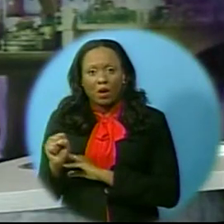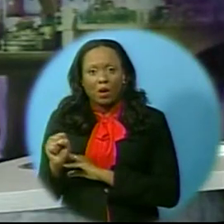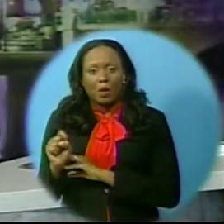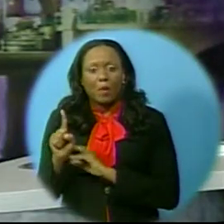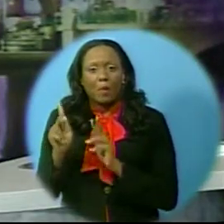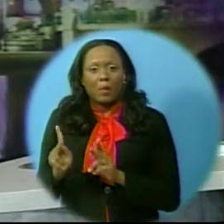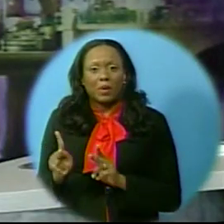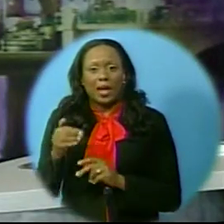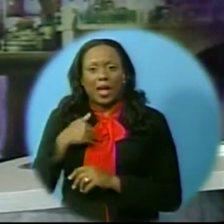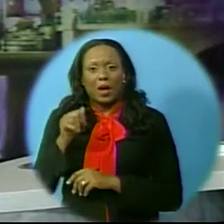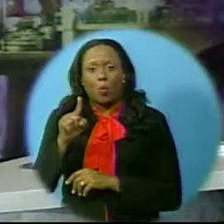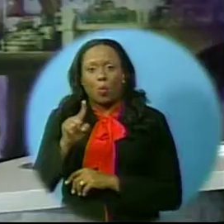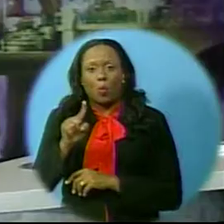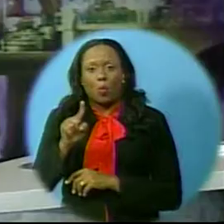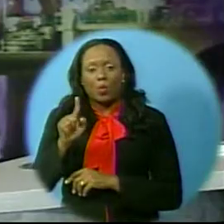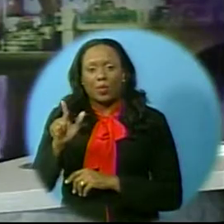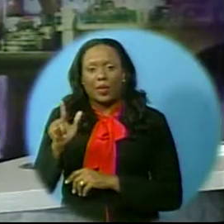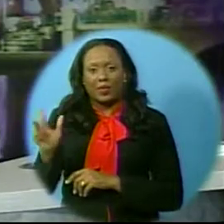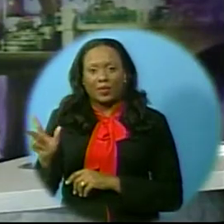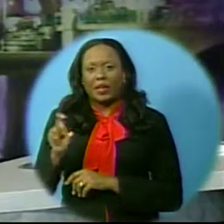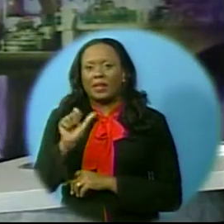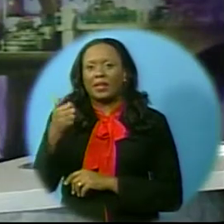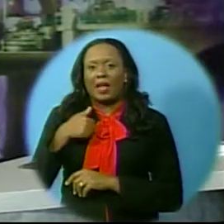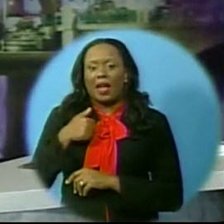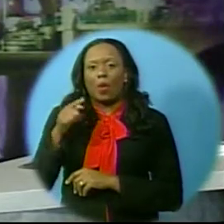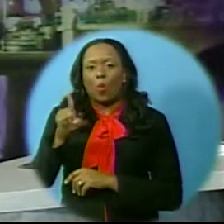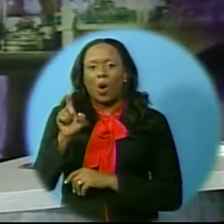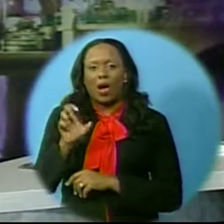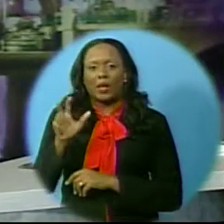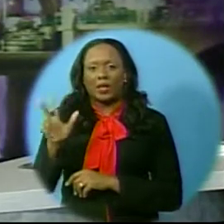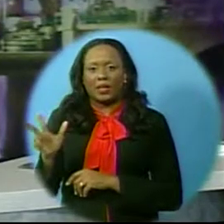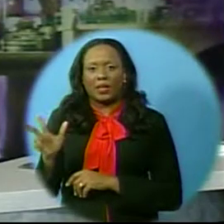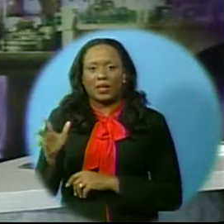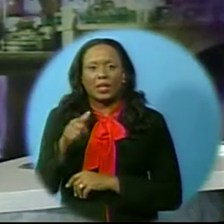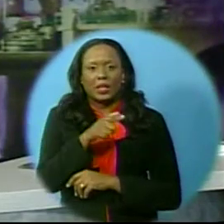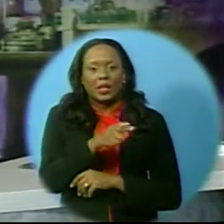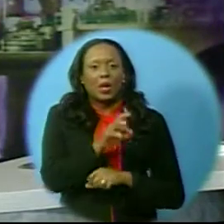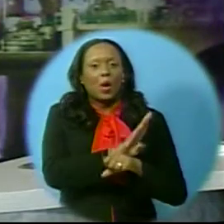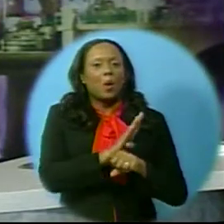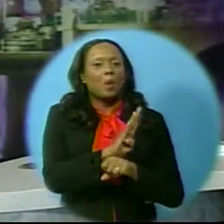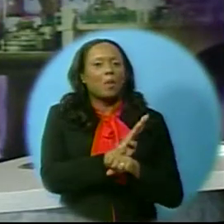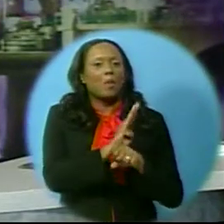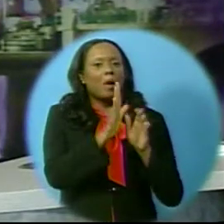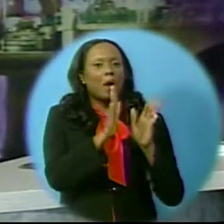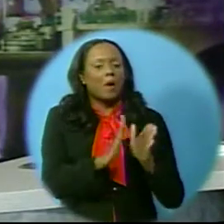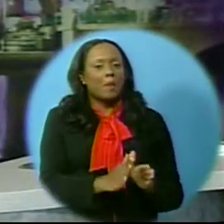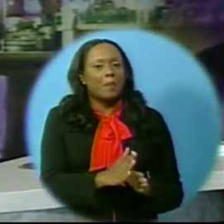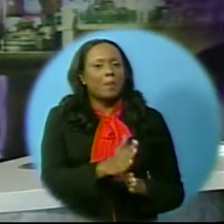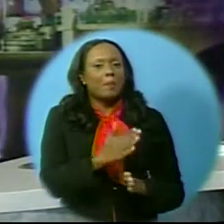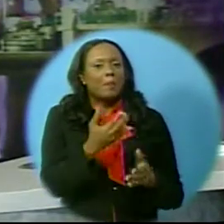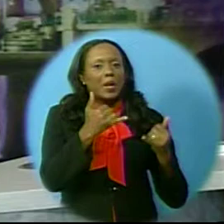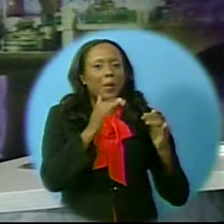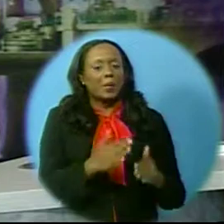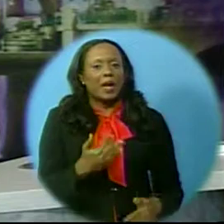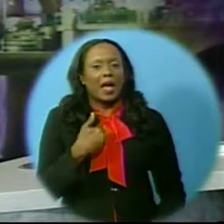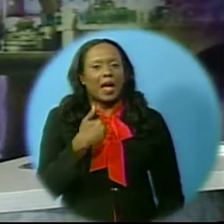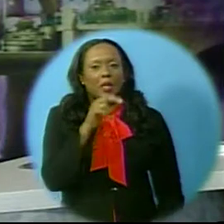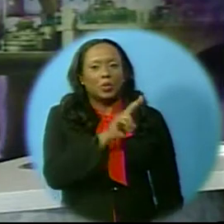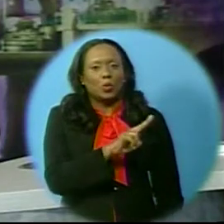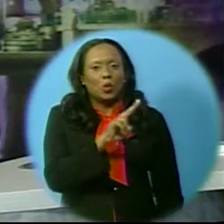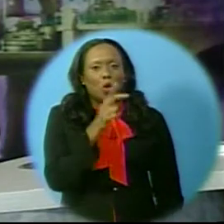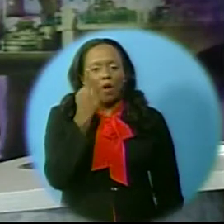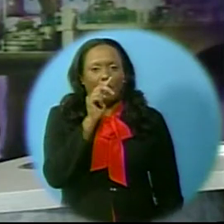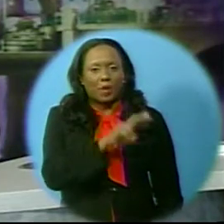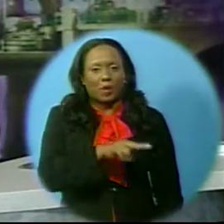makers. Shimron Hetmeyer made 123, while Tajnarine Chandpaul got 103 not out. The Bajan skipper